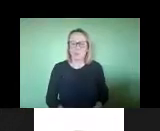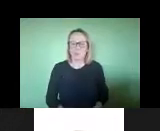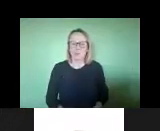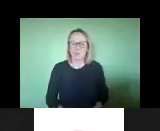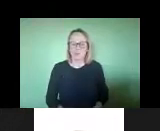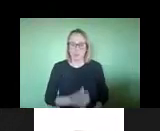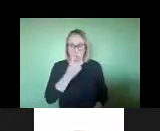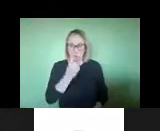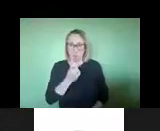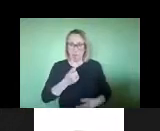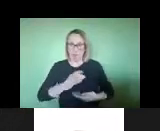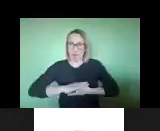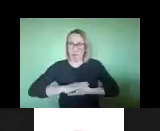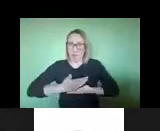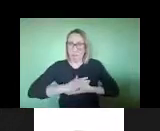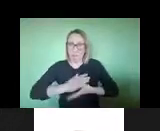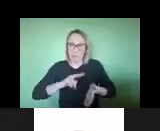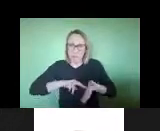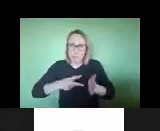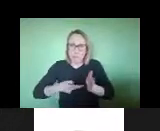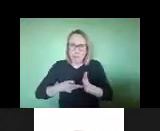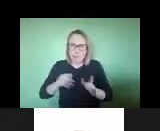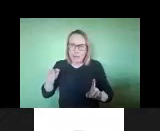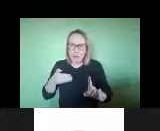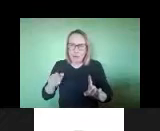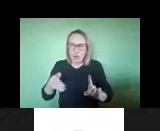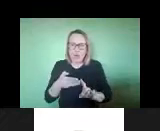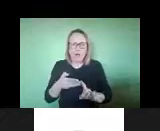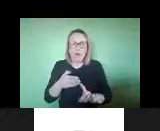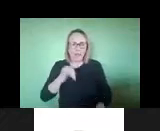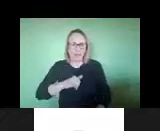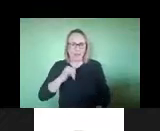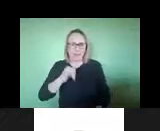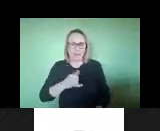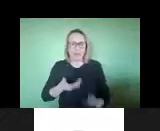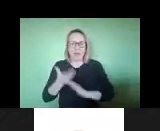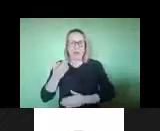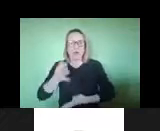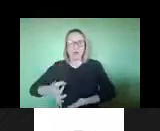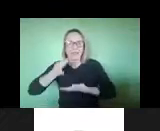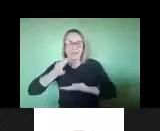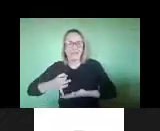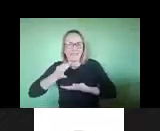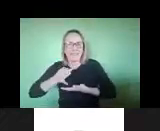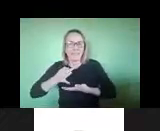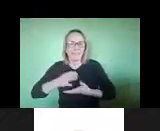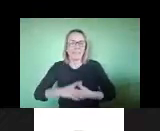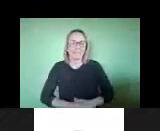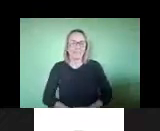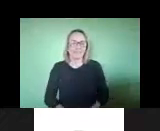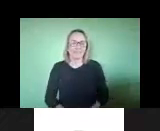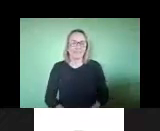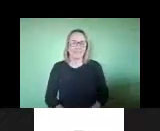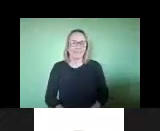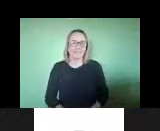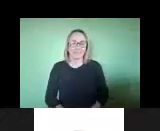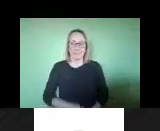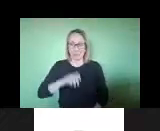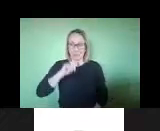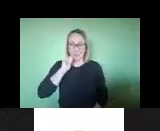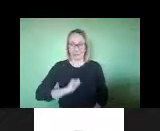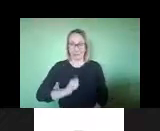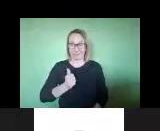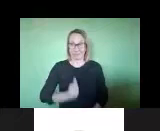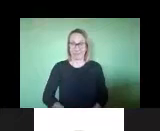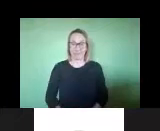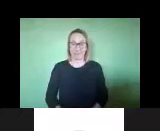use your laptop I to could plan the take my journey. laptop with me and I can go to the cafe for a coffee, things like that. Yeah. That'd be good. That's